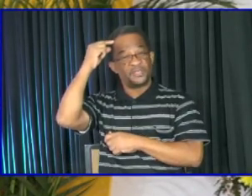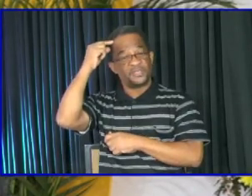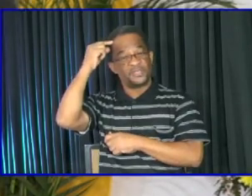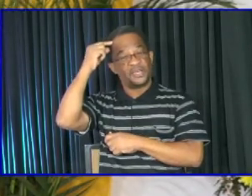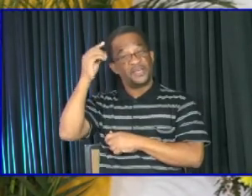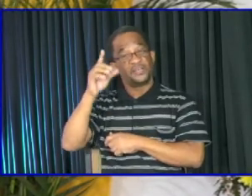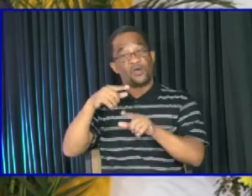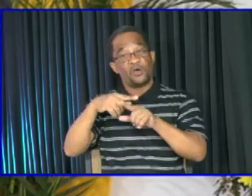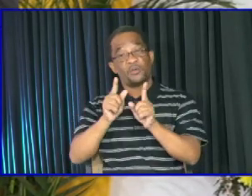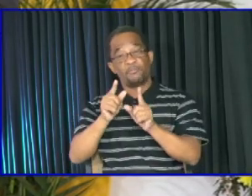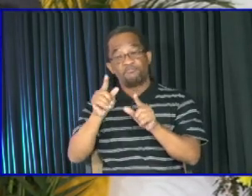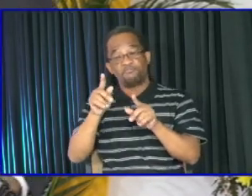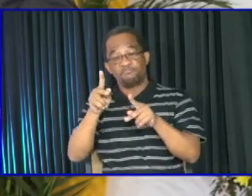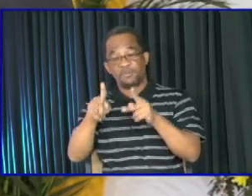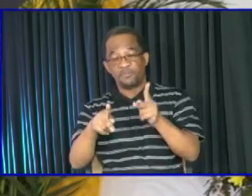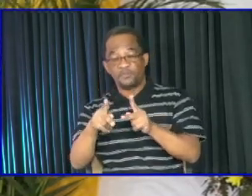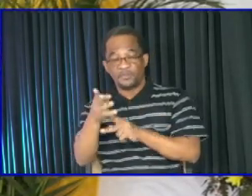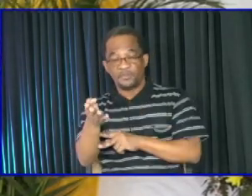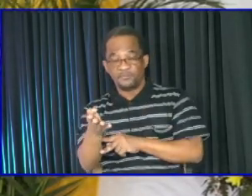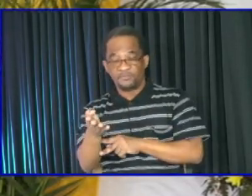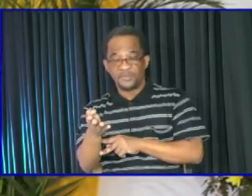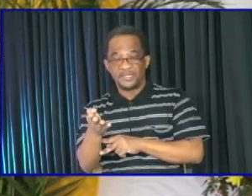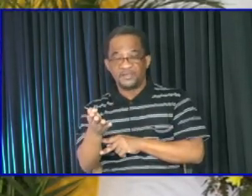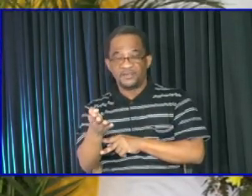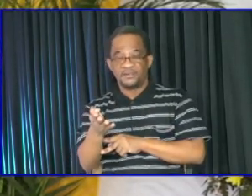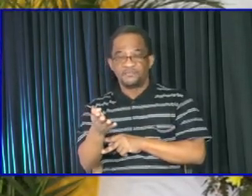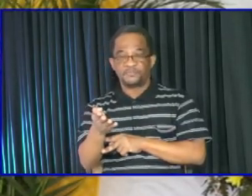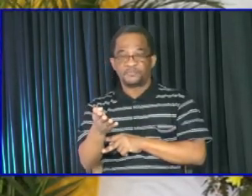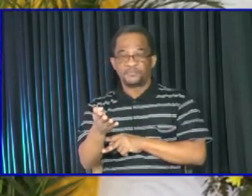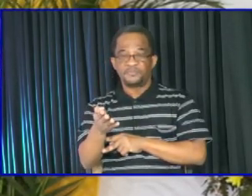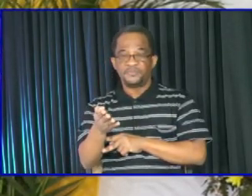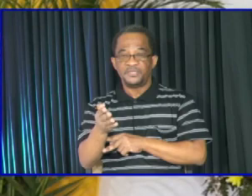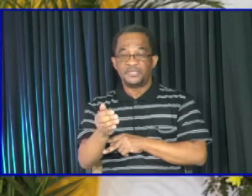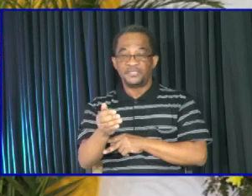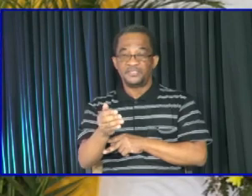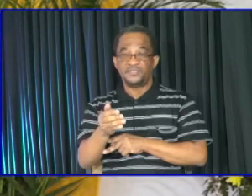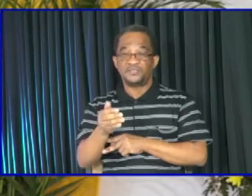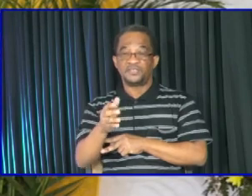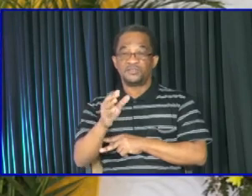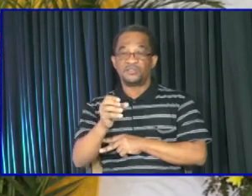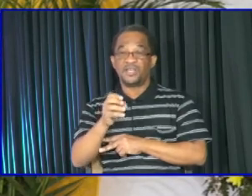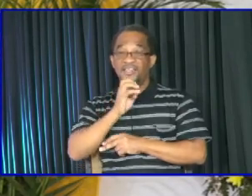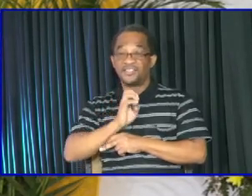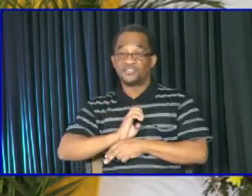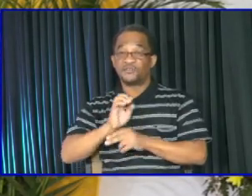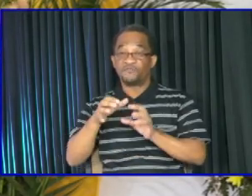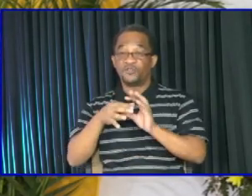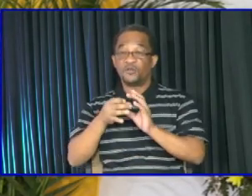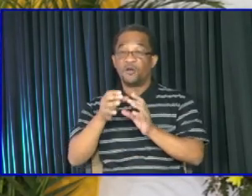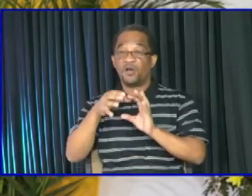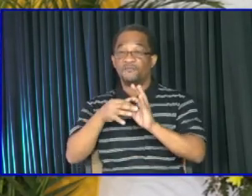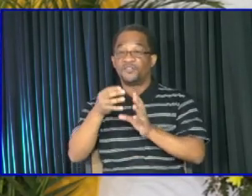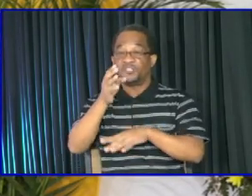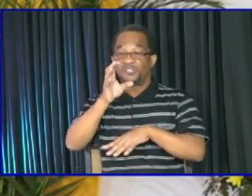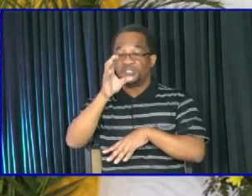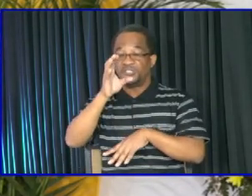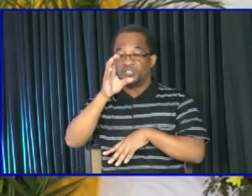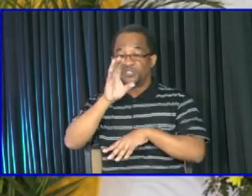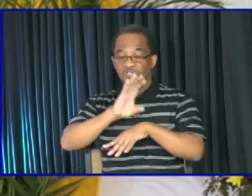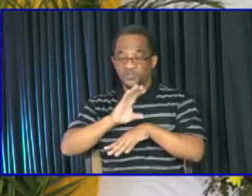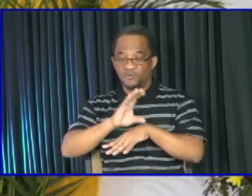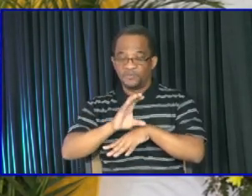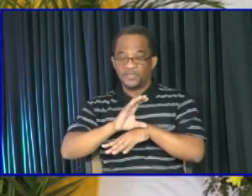Sanhedrin. That is the leadership of the church, comprised of 70